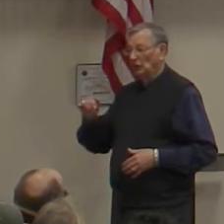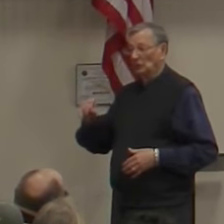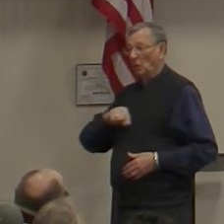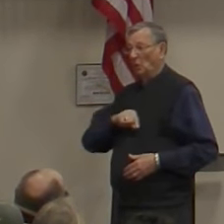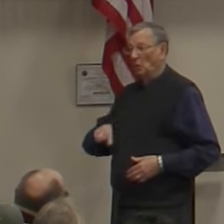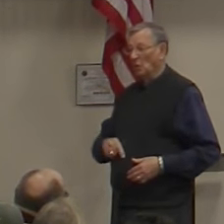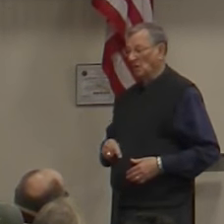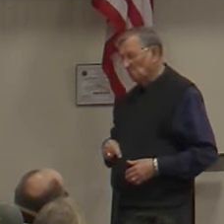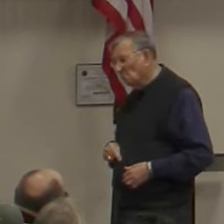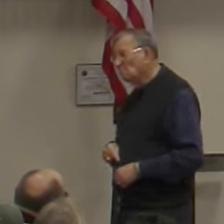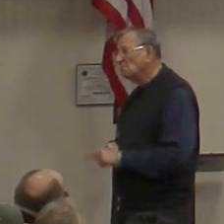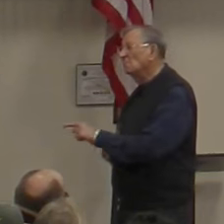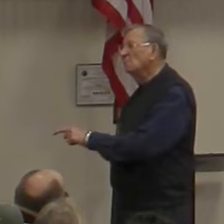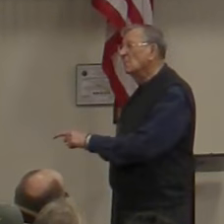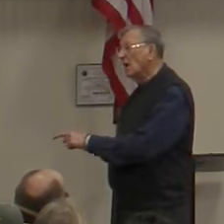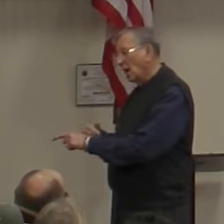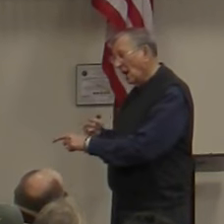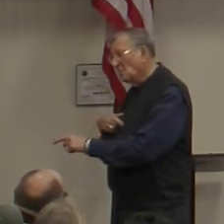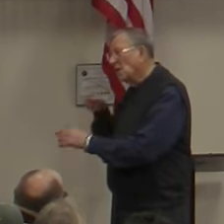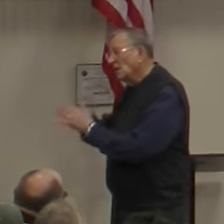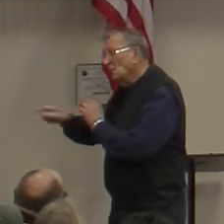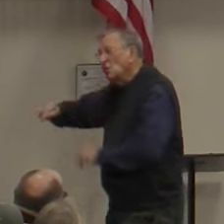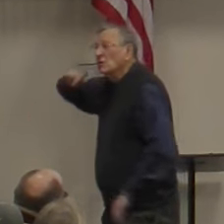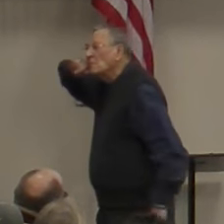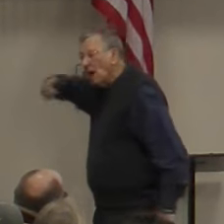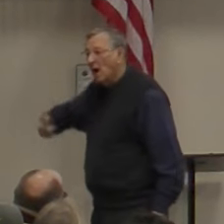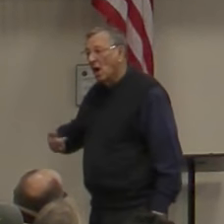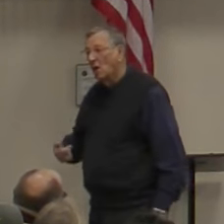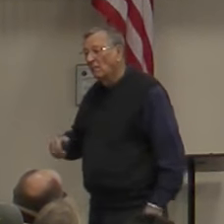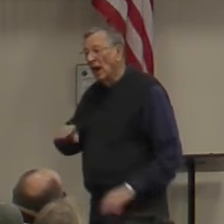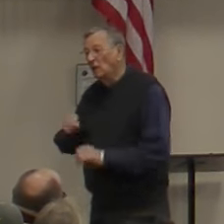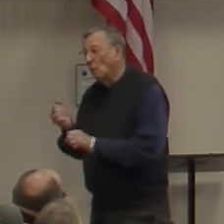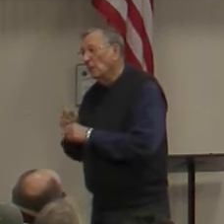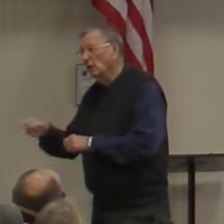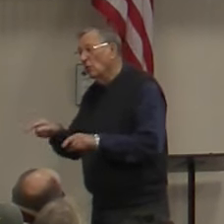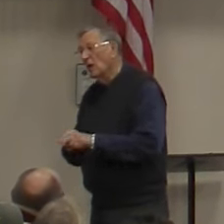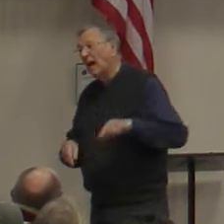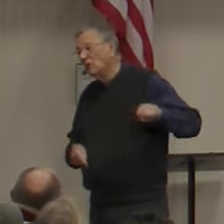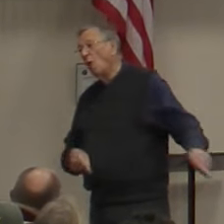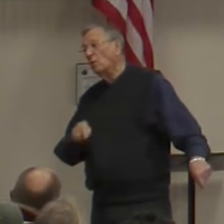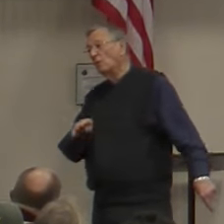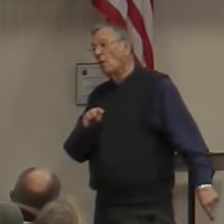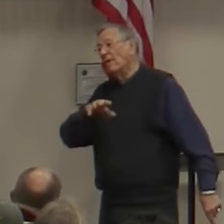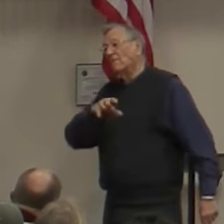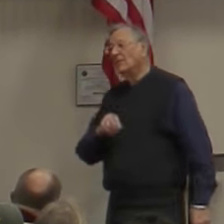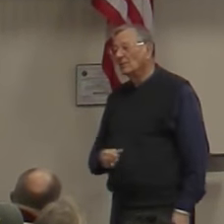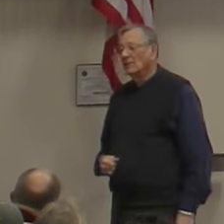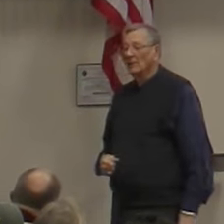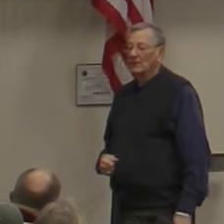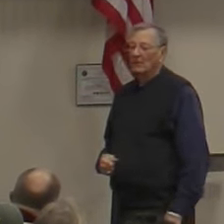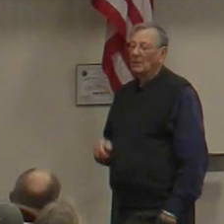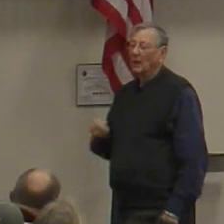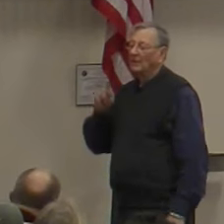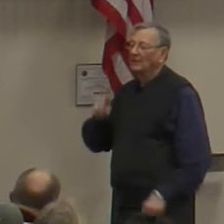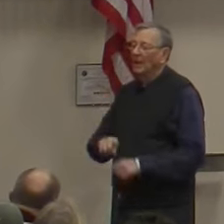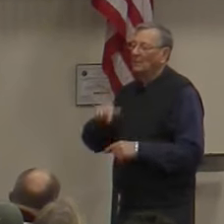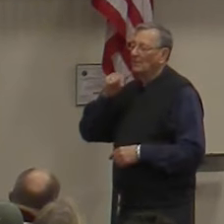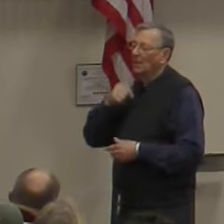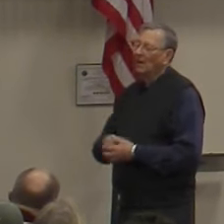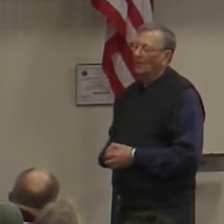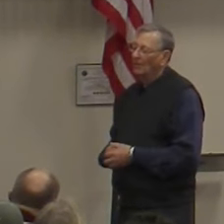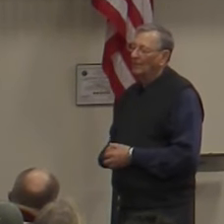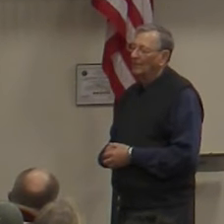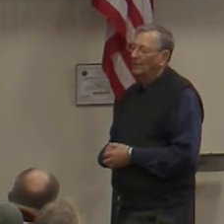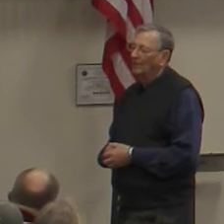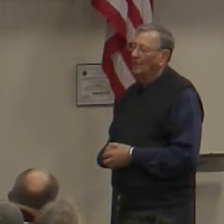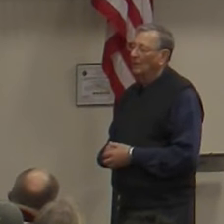messenger to Elijah saying, "So may the gods do to me and more also if I do not make your life as the life of one of them by this time tomorrow." He